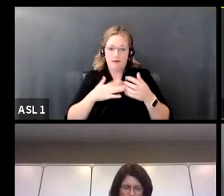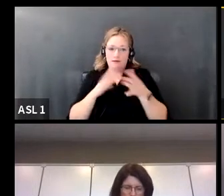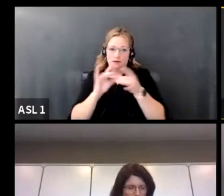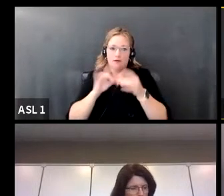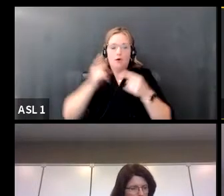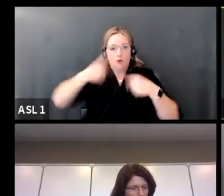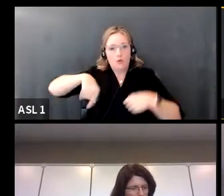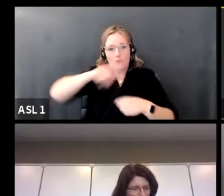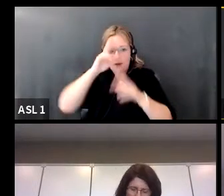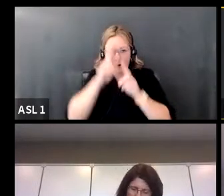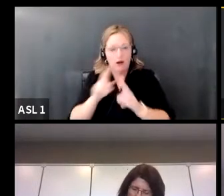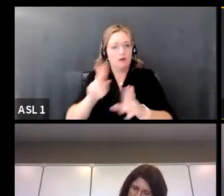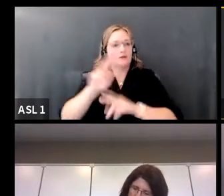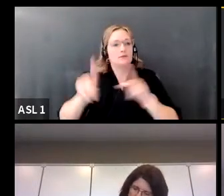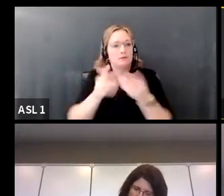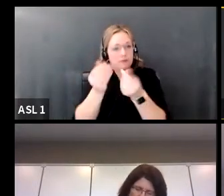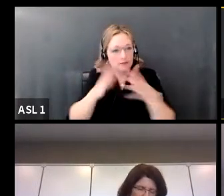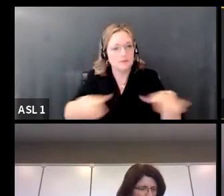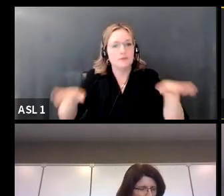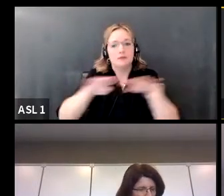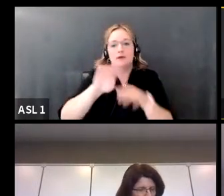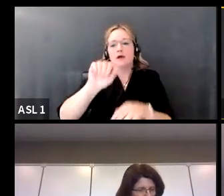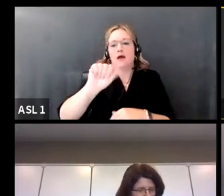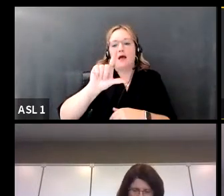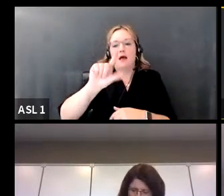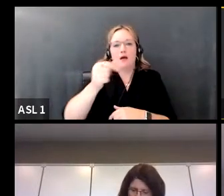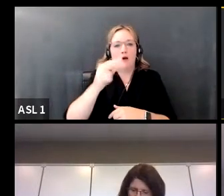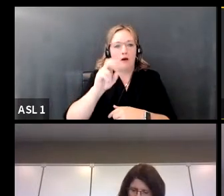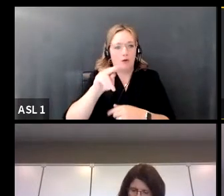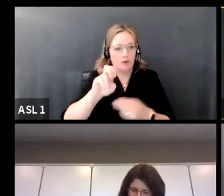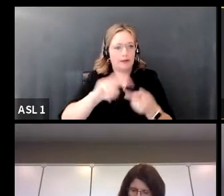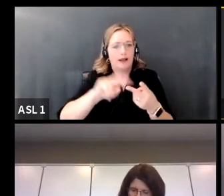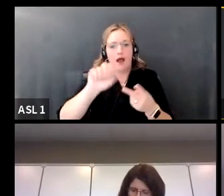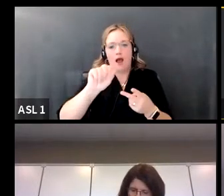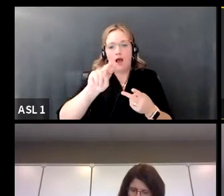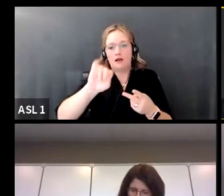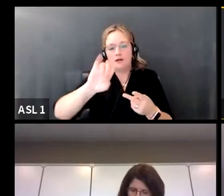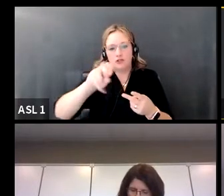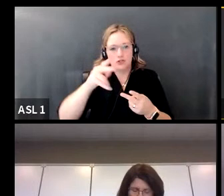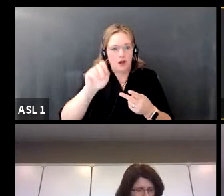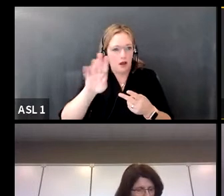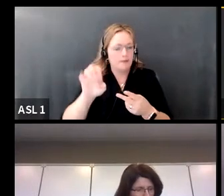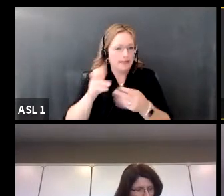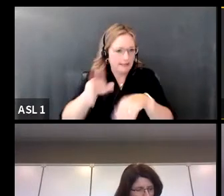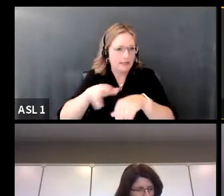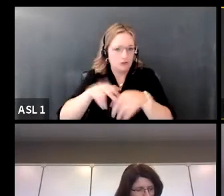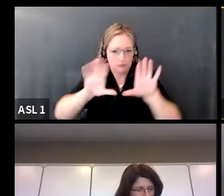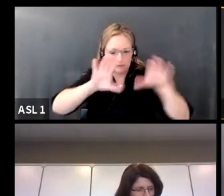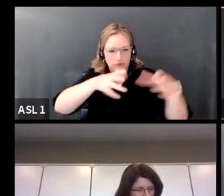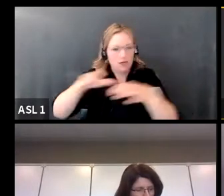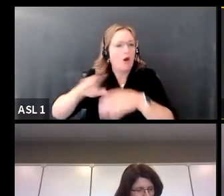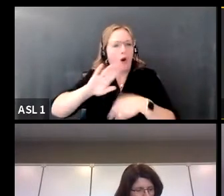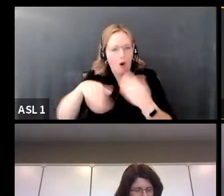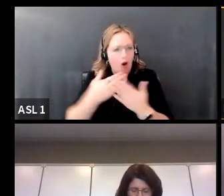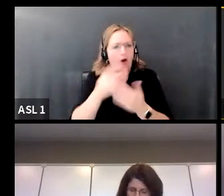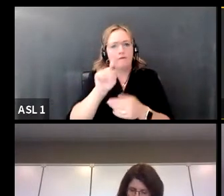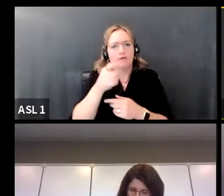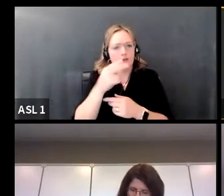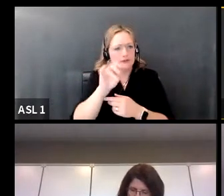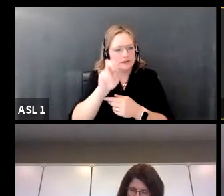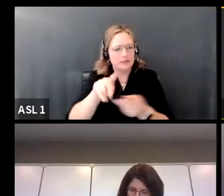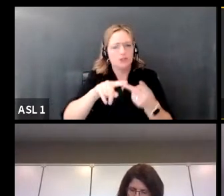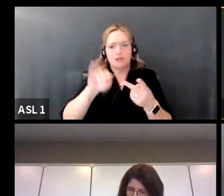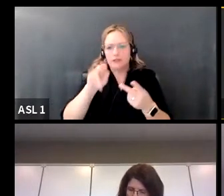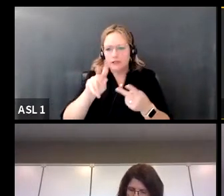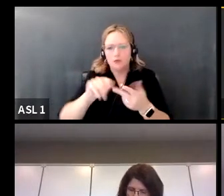the peoples of the land of the algonquin and anishinabe nation the ottawa police service honors all first nations inui and metis peoples and their